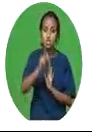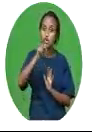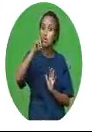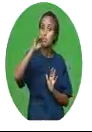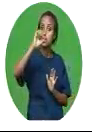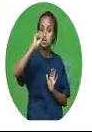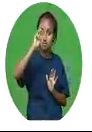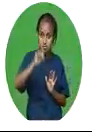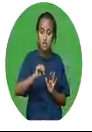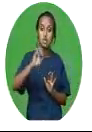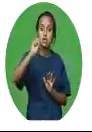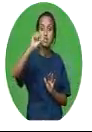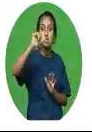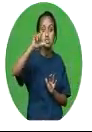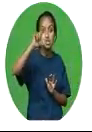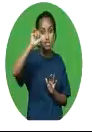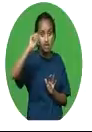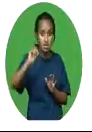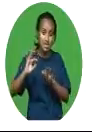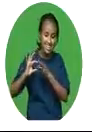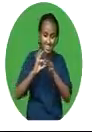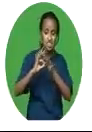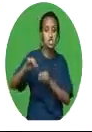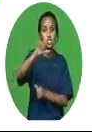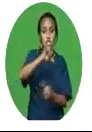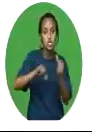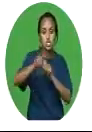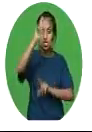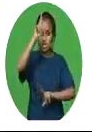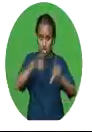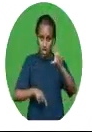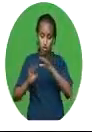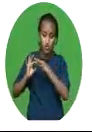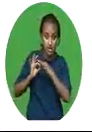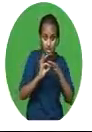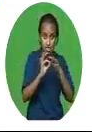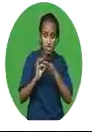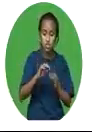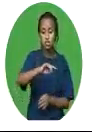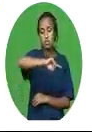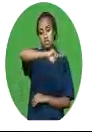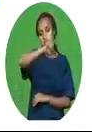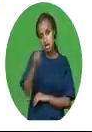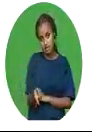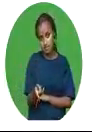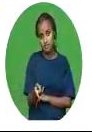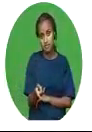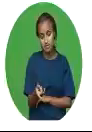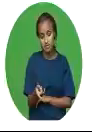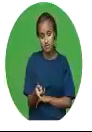prism and cylinder, intersect each other, the line of intersection is a curve.